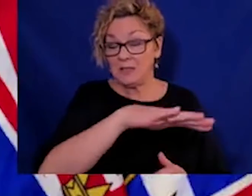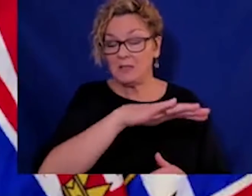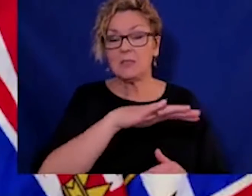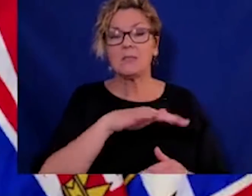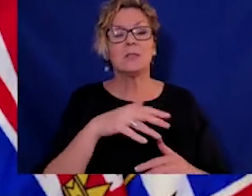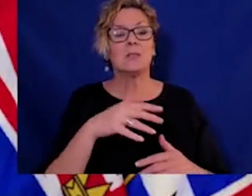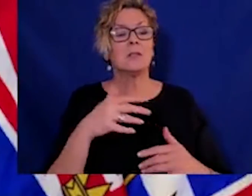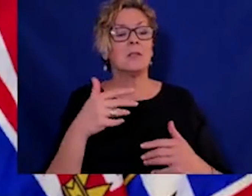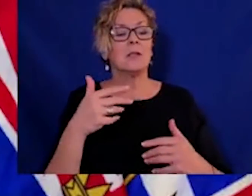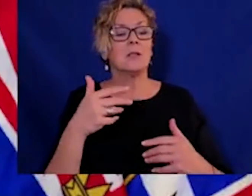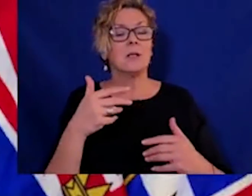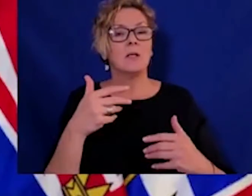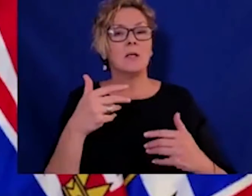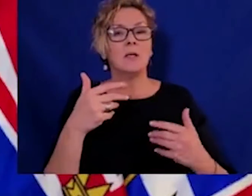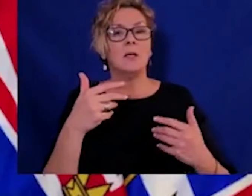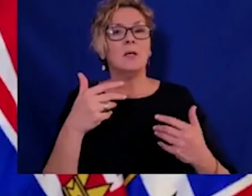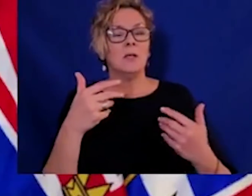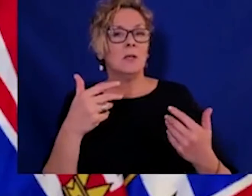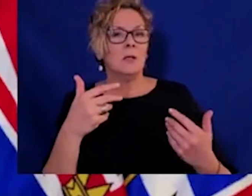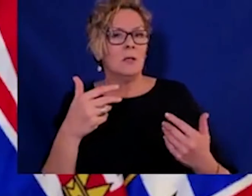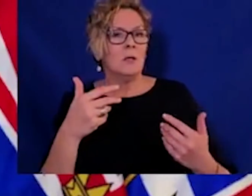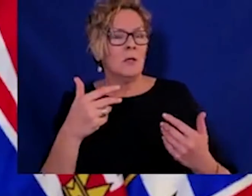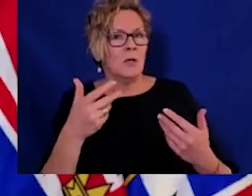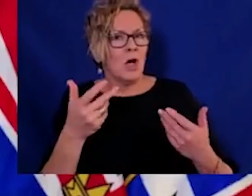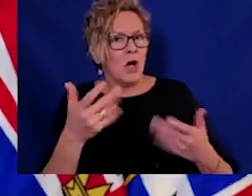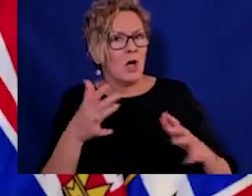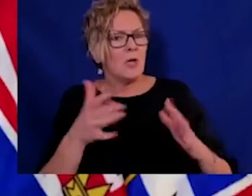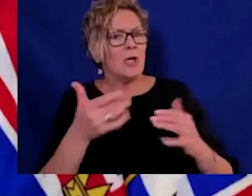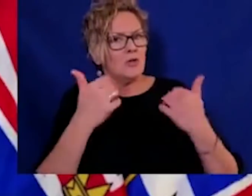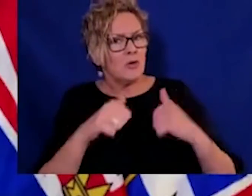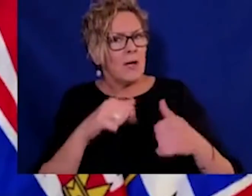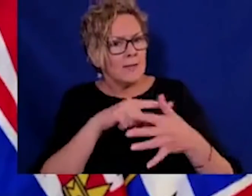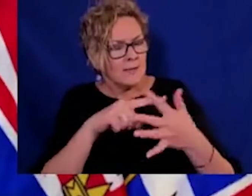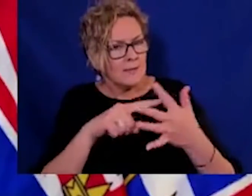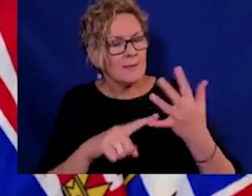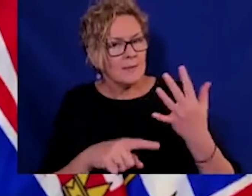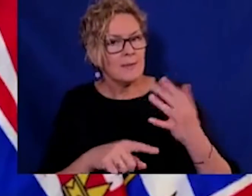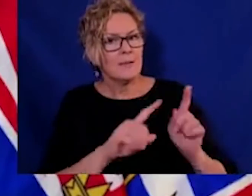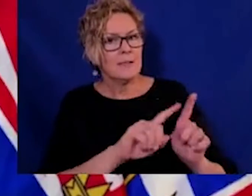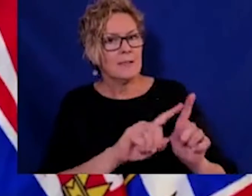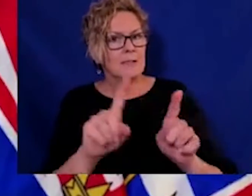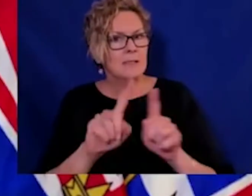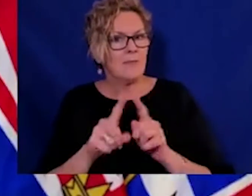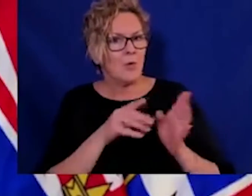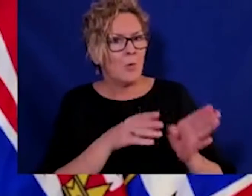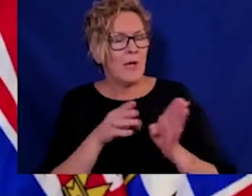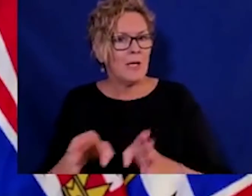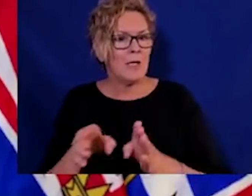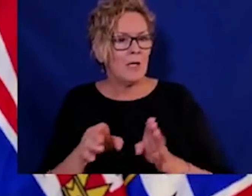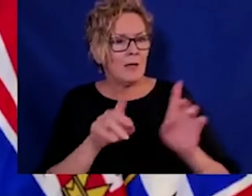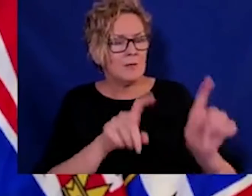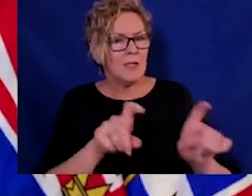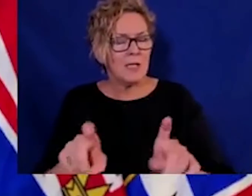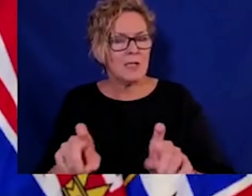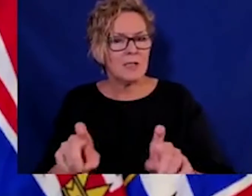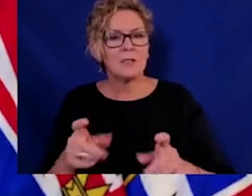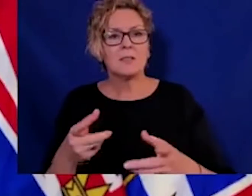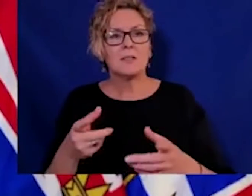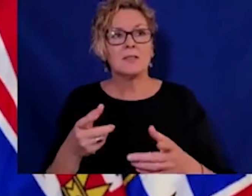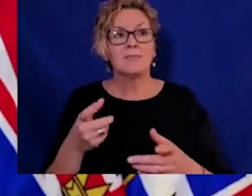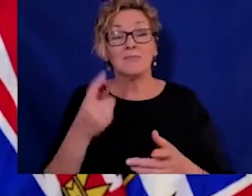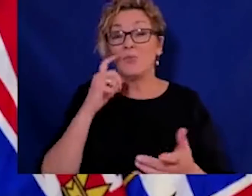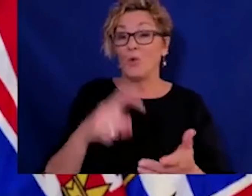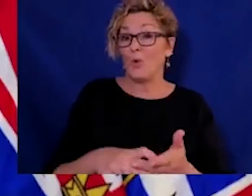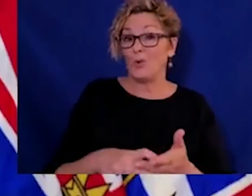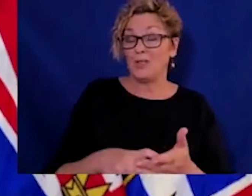Days later, when a test results come back. The difficulty we've run into in using it in those situations is they don't actually perform